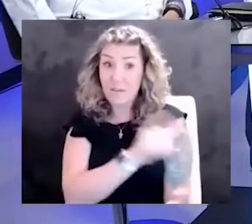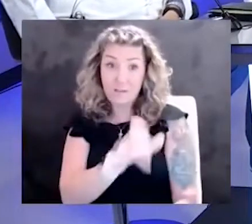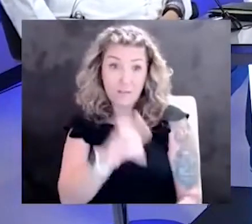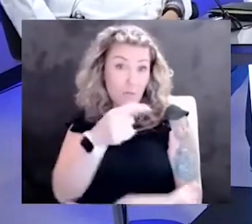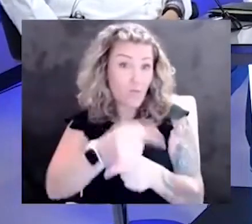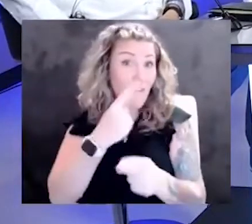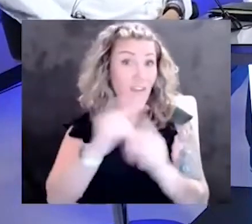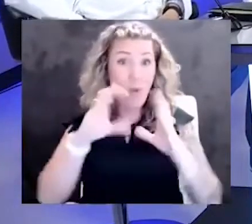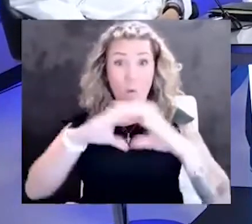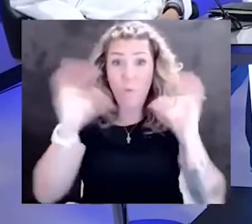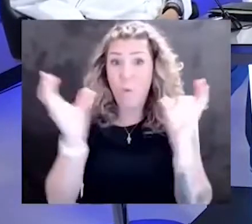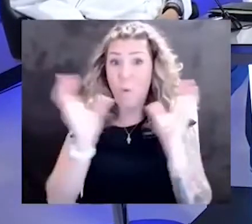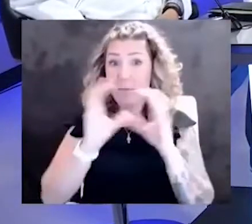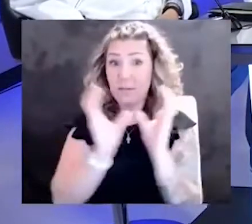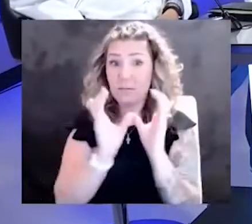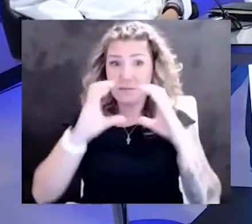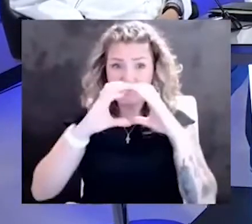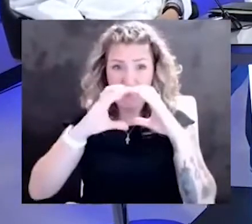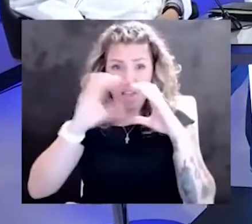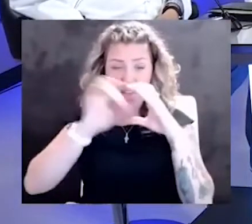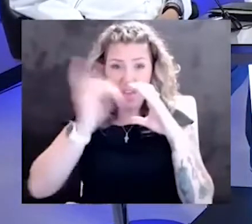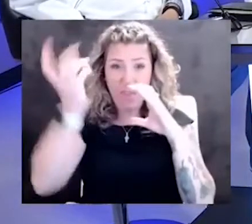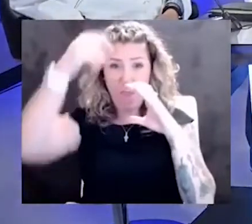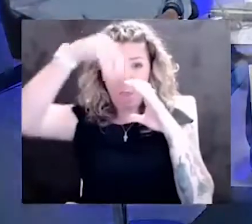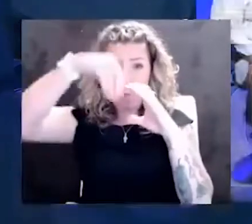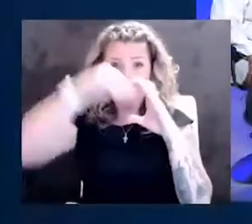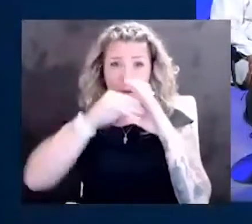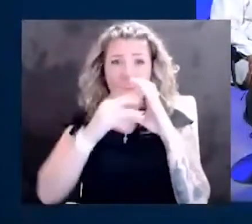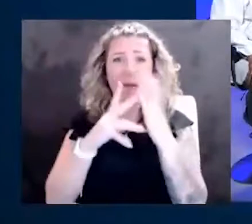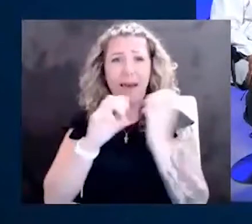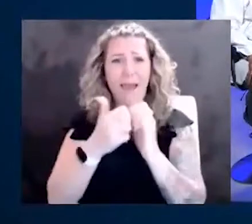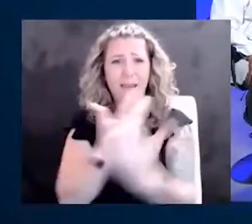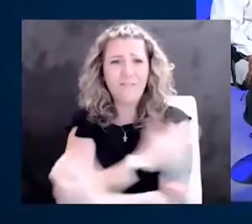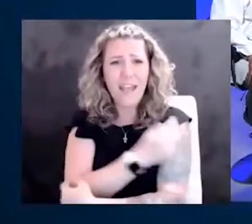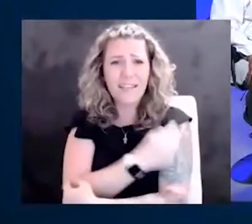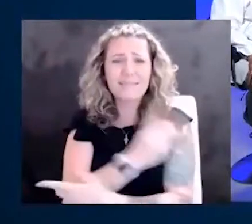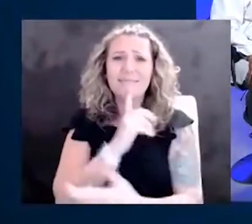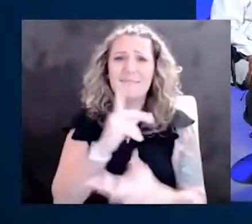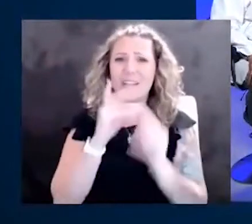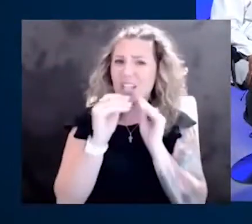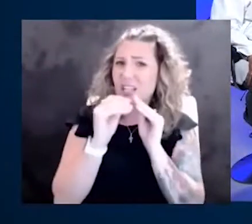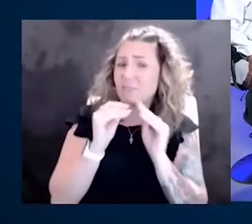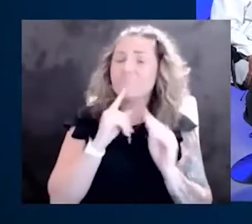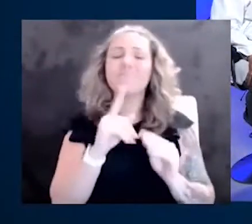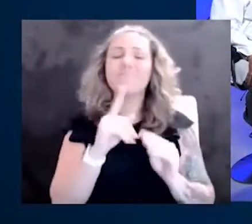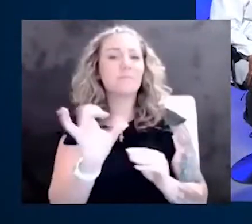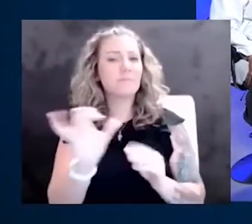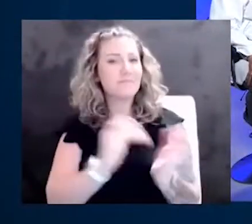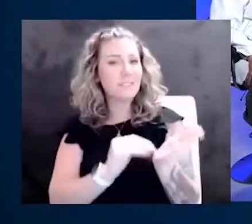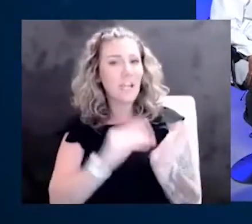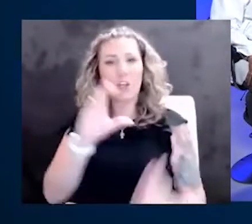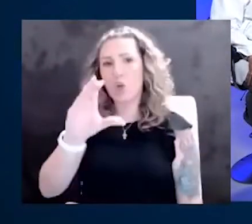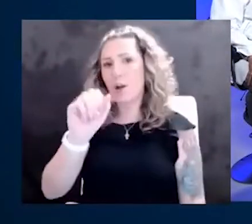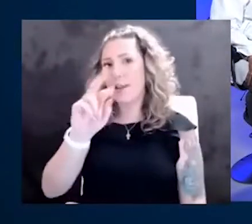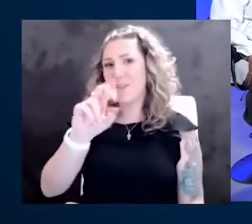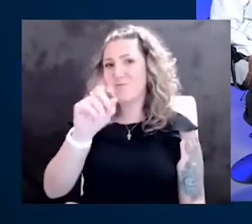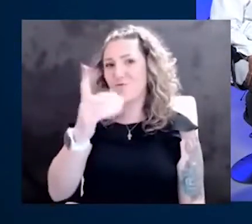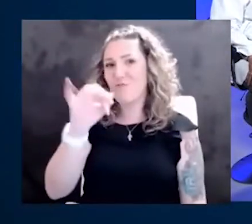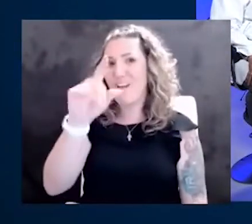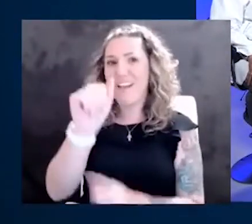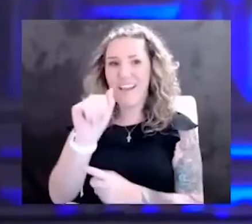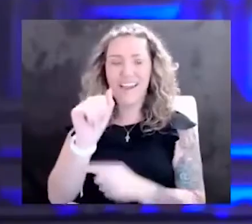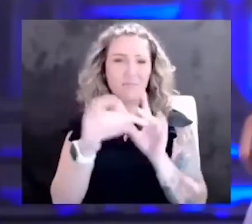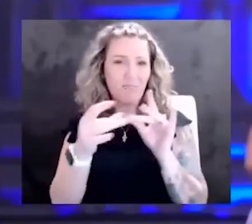all the trouble. How does a vaccine work to make so that? just as Dr. Camerata mentioned, it's attached to the viral